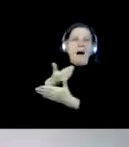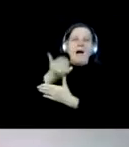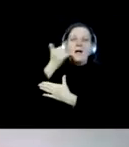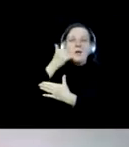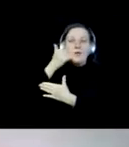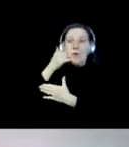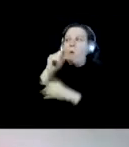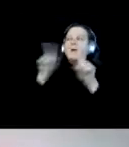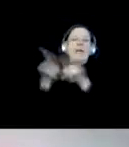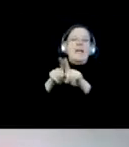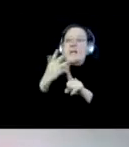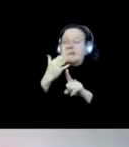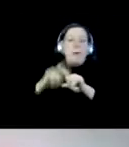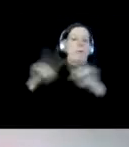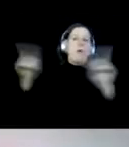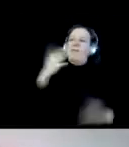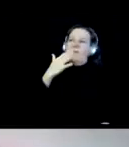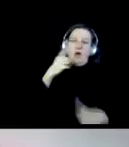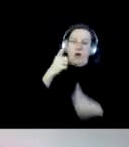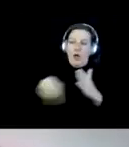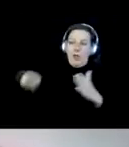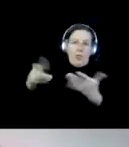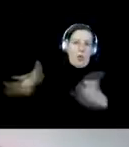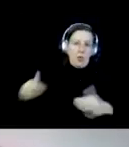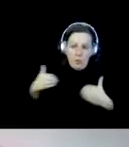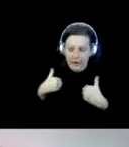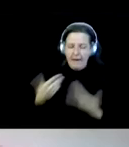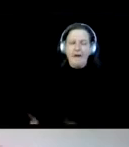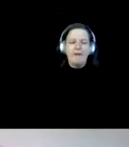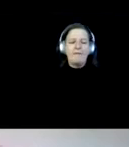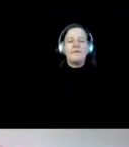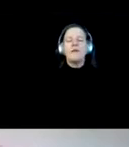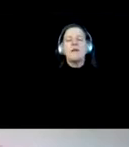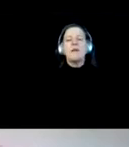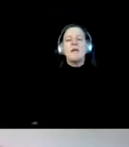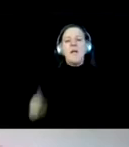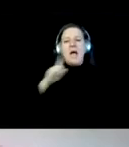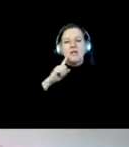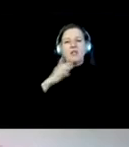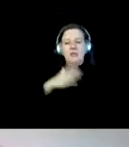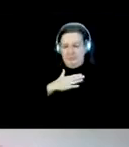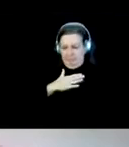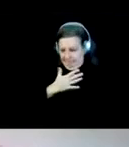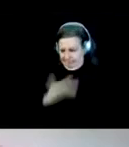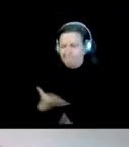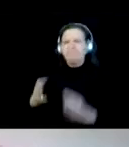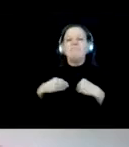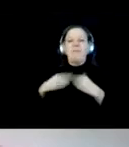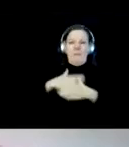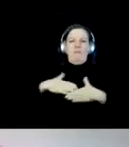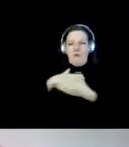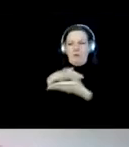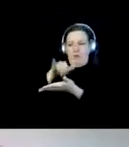color than the one that you already have, and kind of giving into the pleasure of that, and how that's